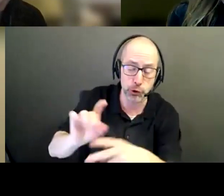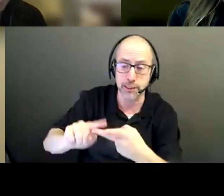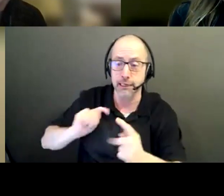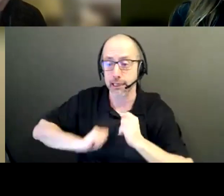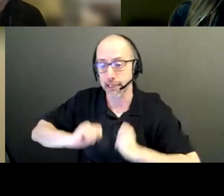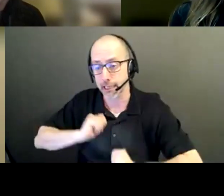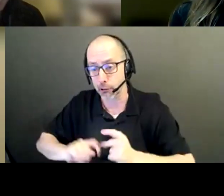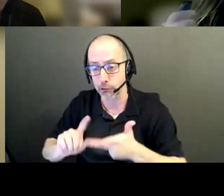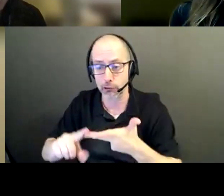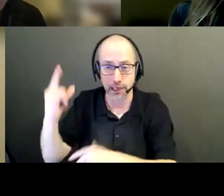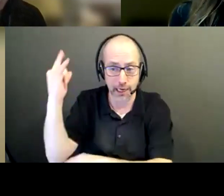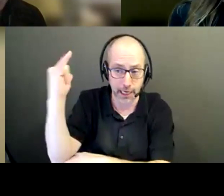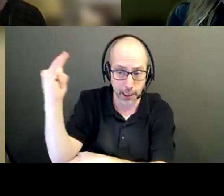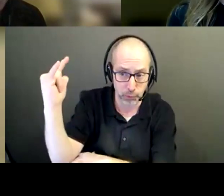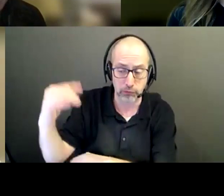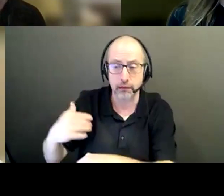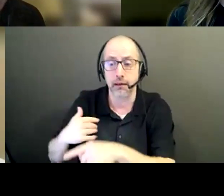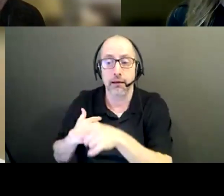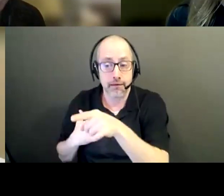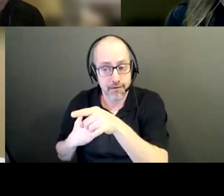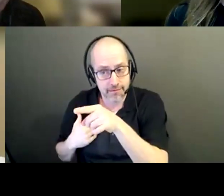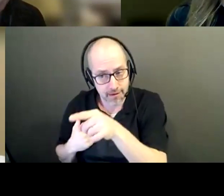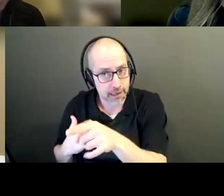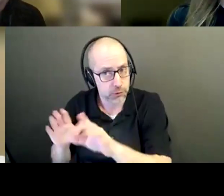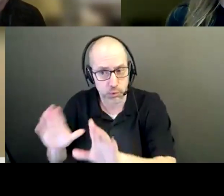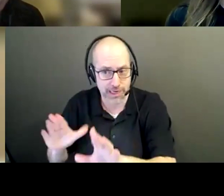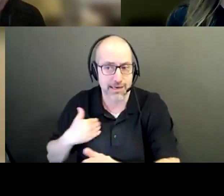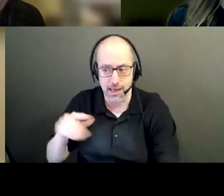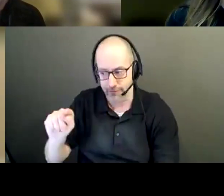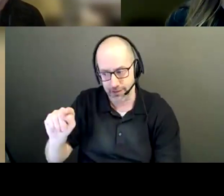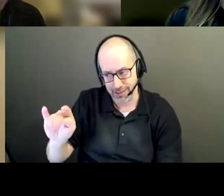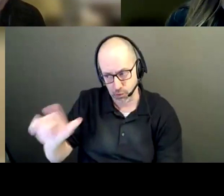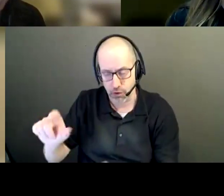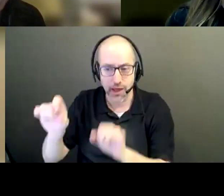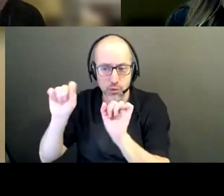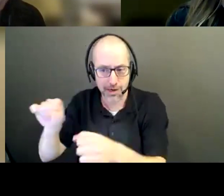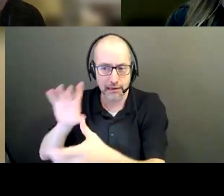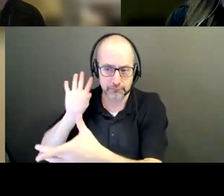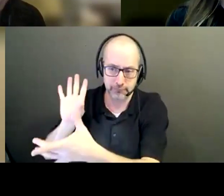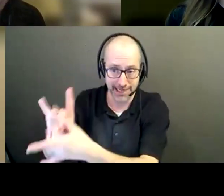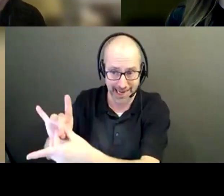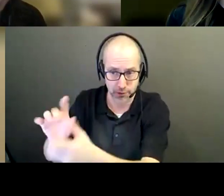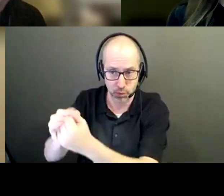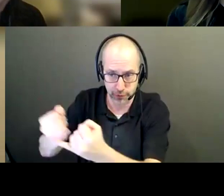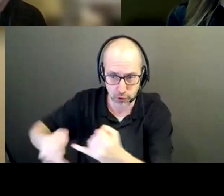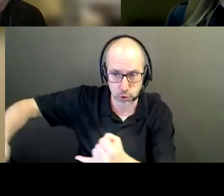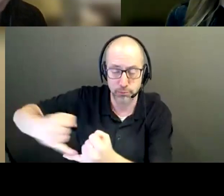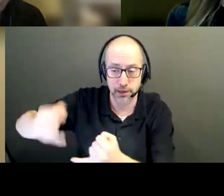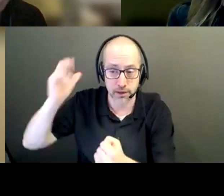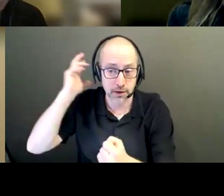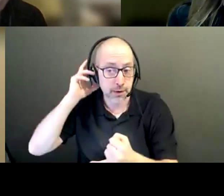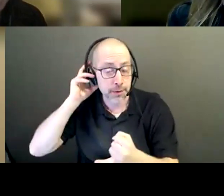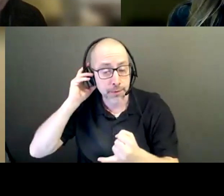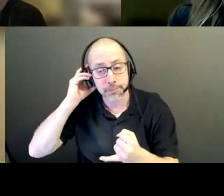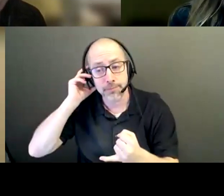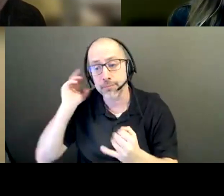airports, that's great to have a T-coil that you can activate. And some older phones that